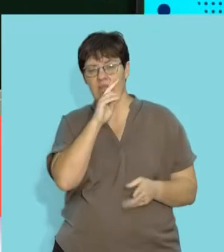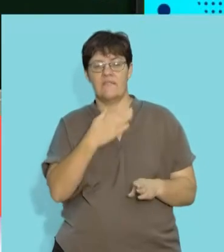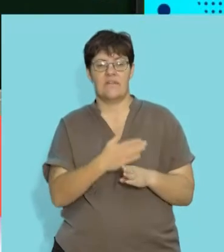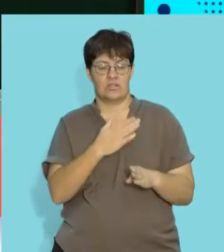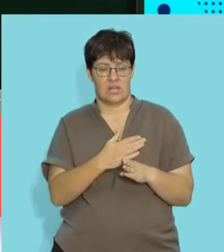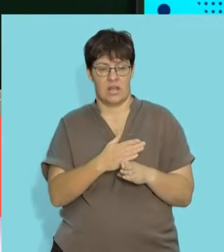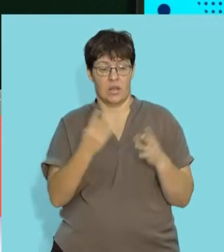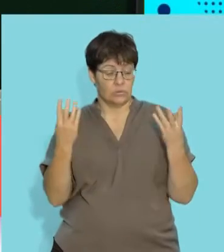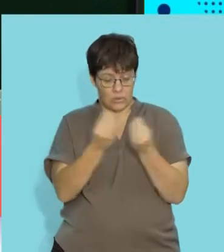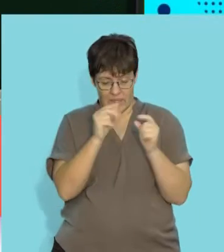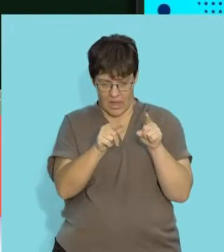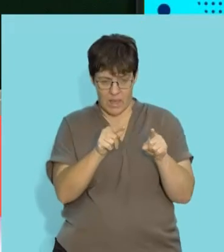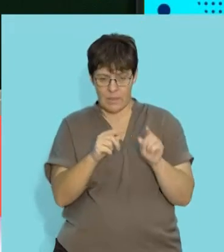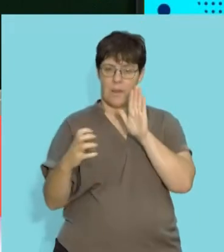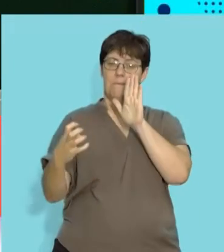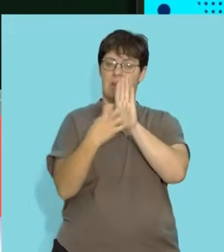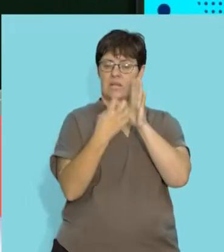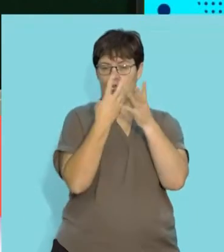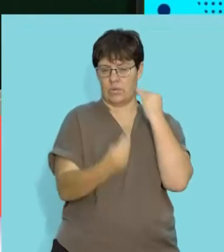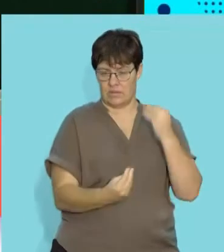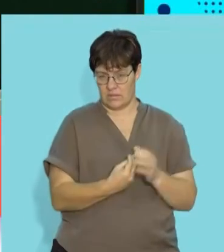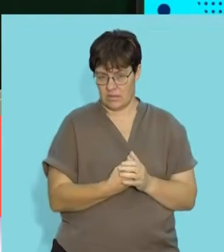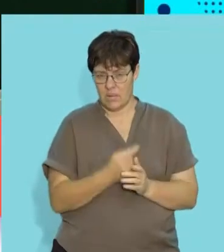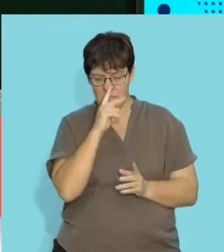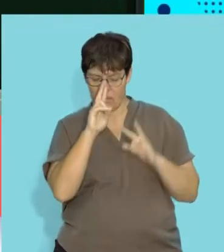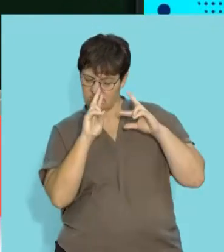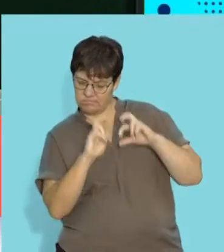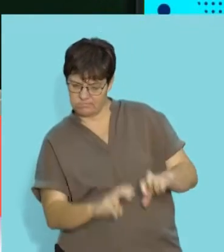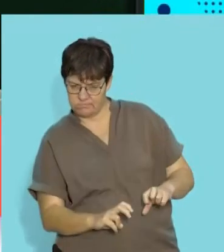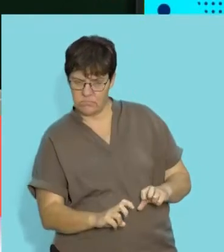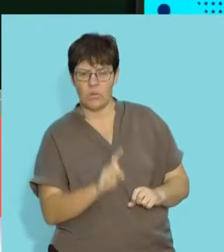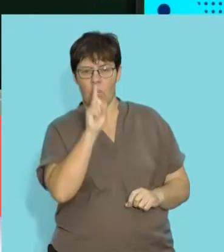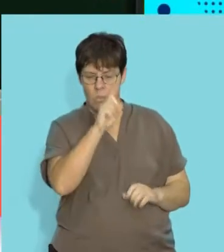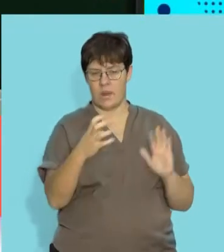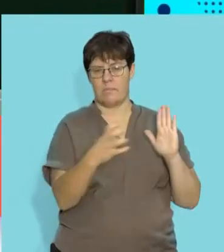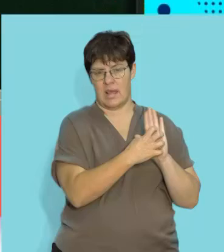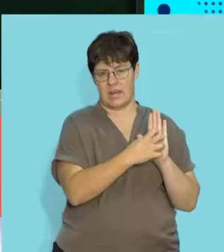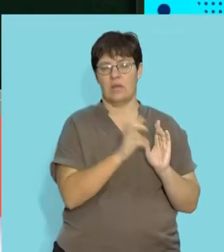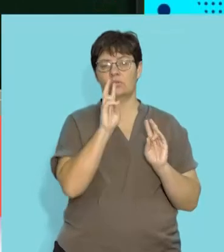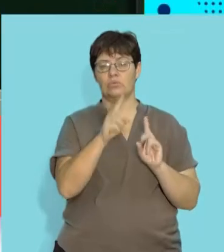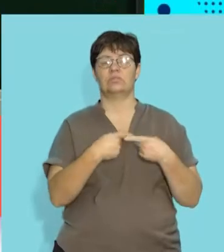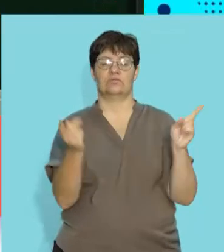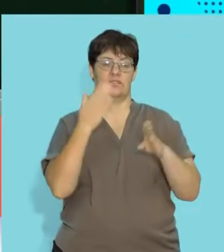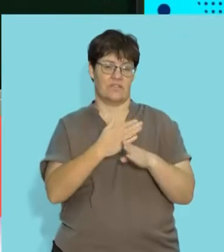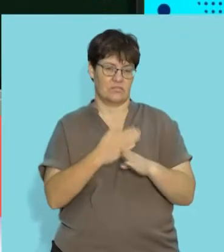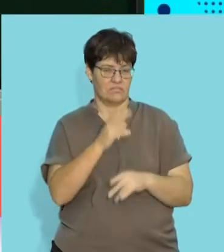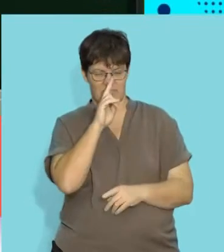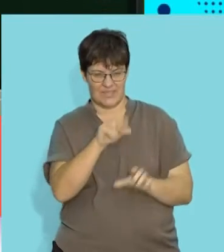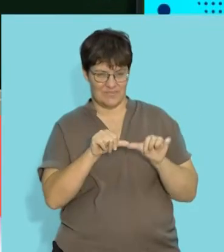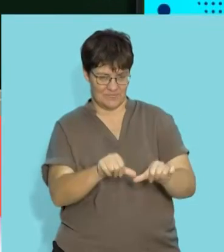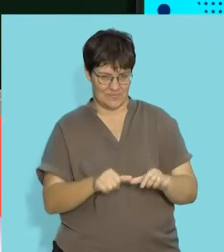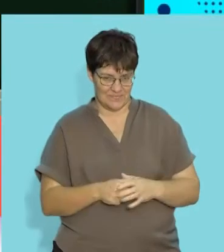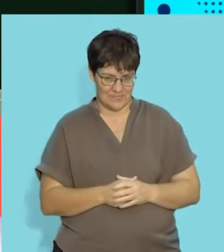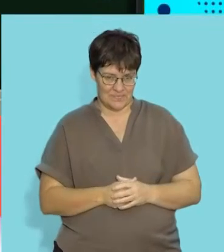try to look at the functions together in one plane. How do you explore them as one plane and two